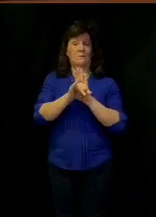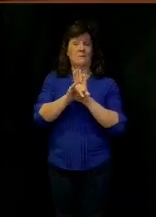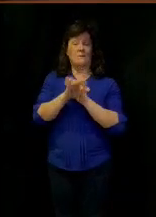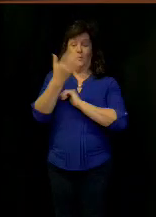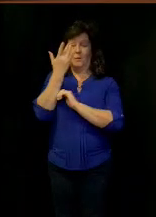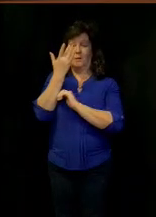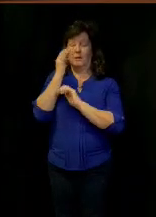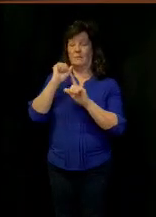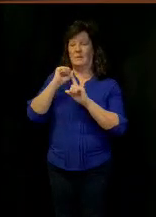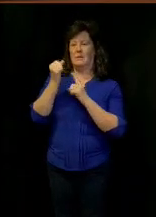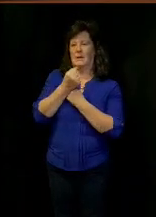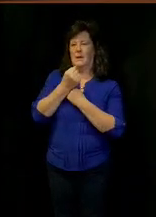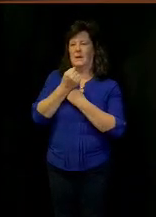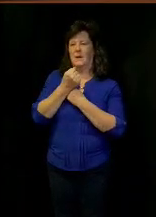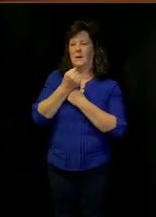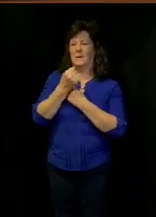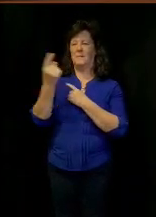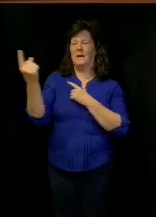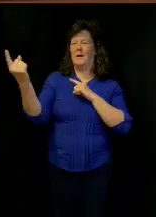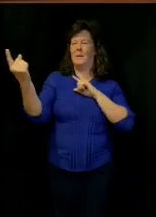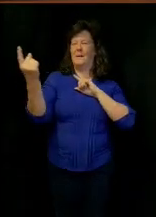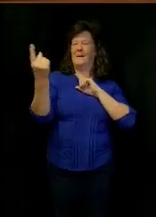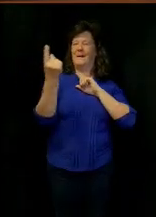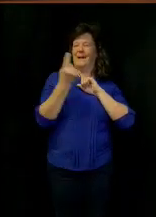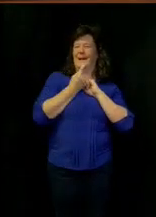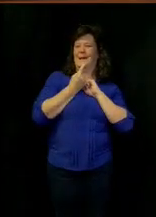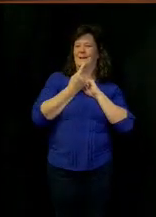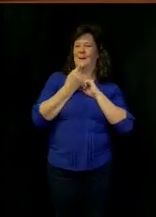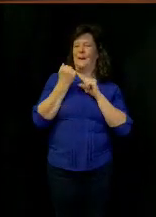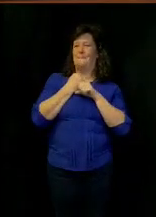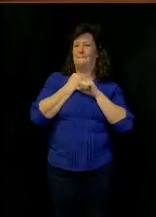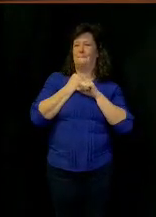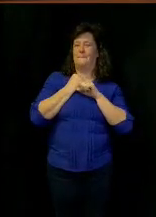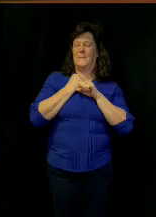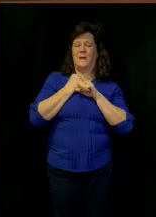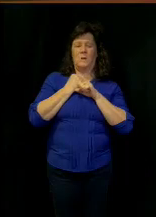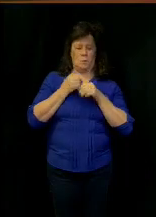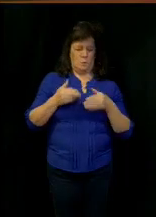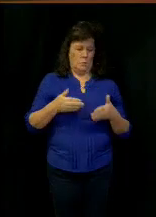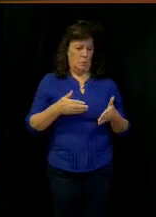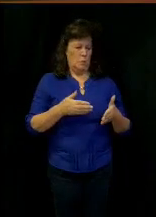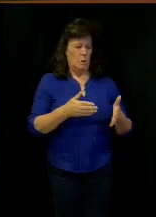why? Situations come to part of you into a vessel you were never created to be.